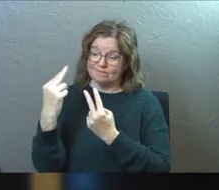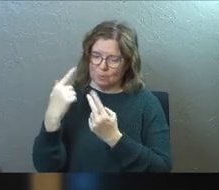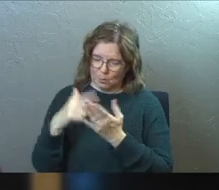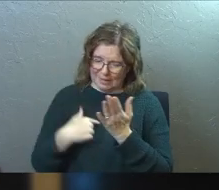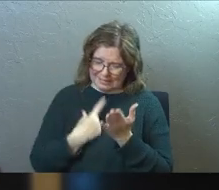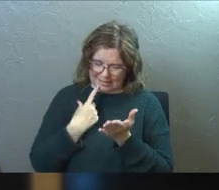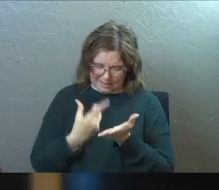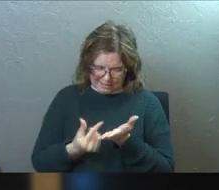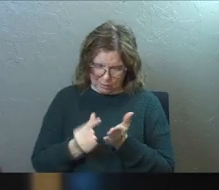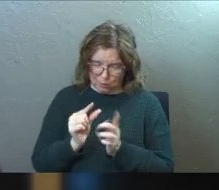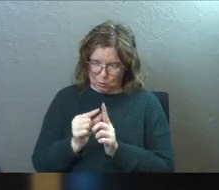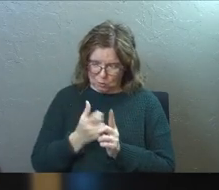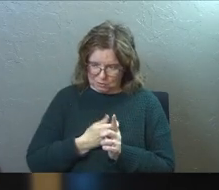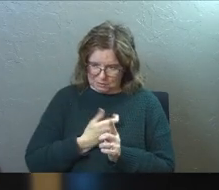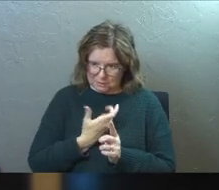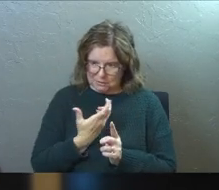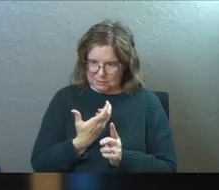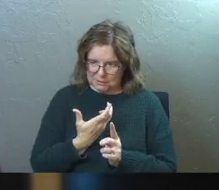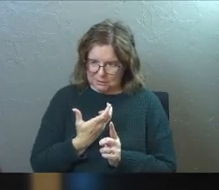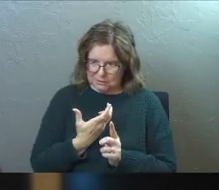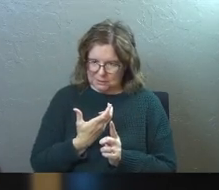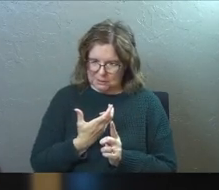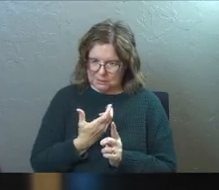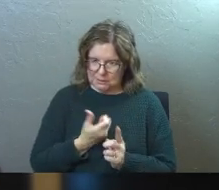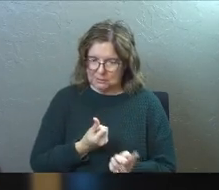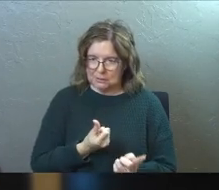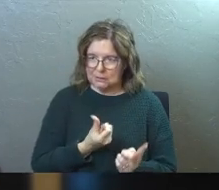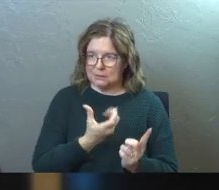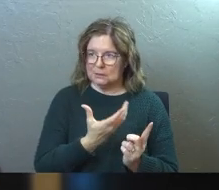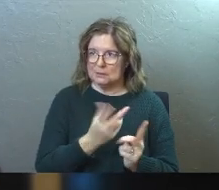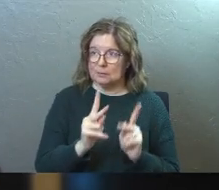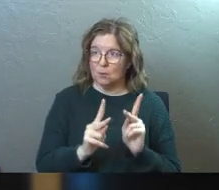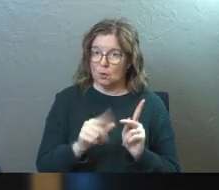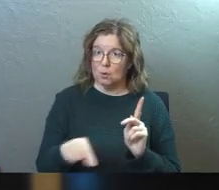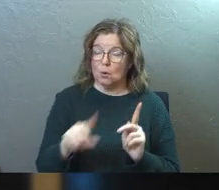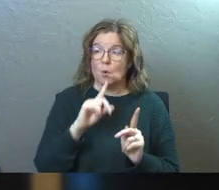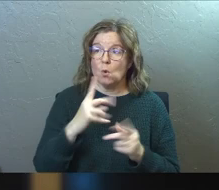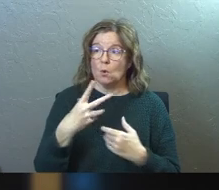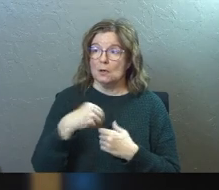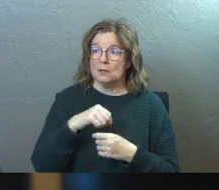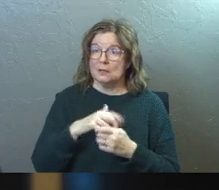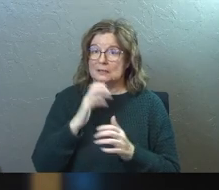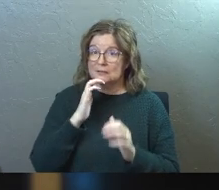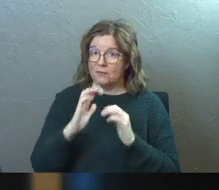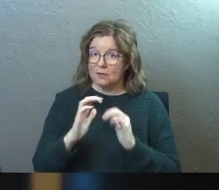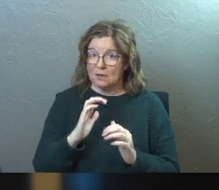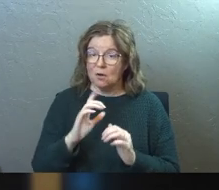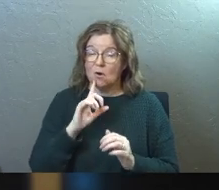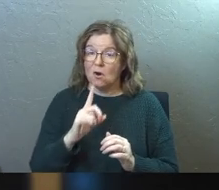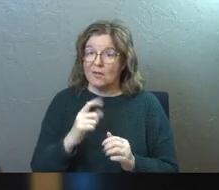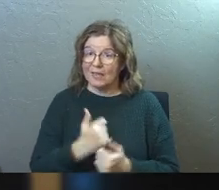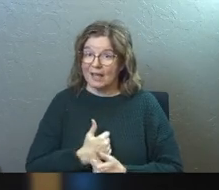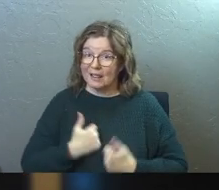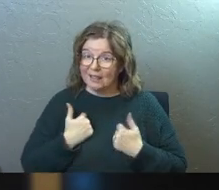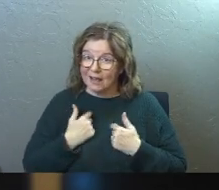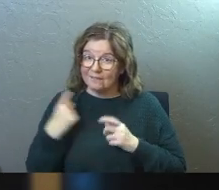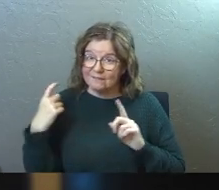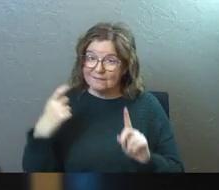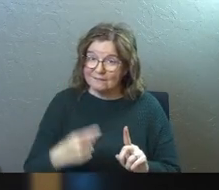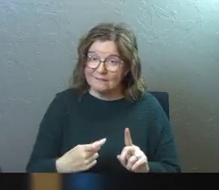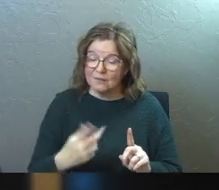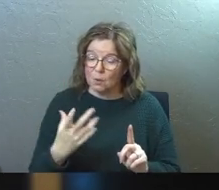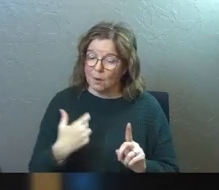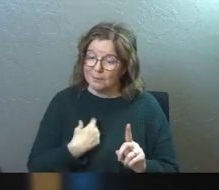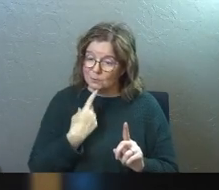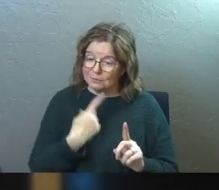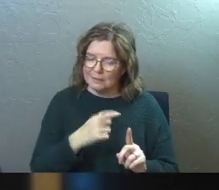to say, God, are the things that I'm about to address or bring about to this person, to these people, or enter into in this conversation, are these life-giving words? Are these words that